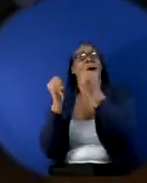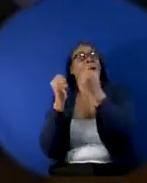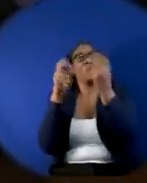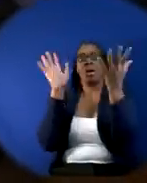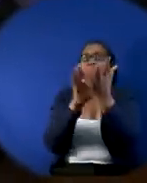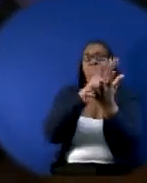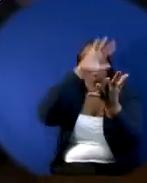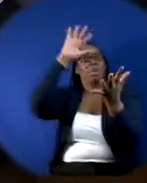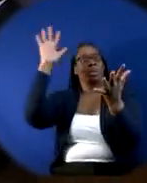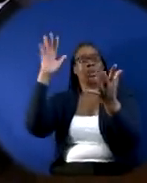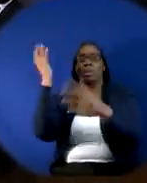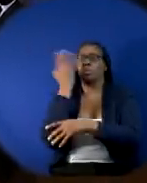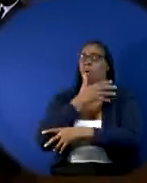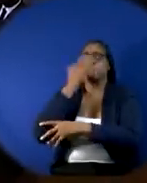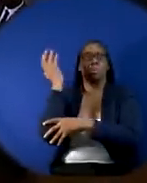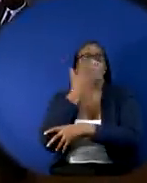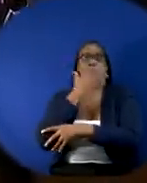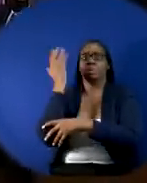and the glory.